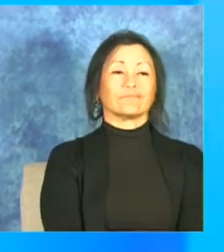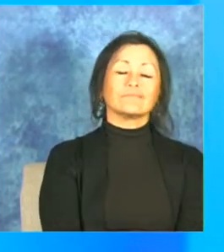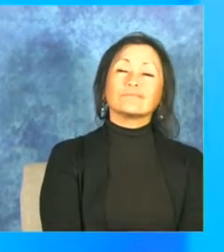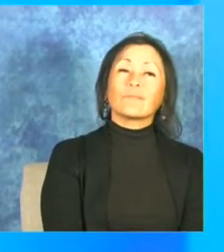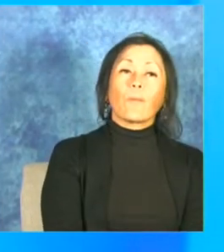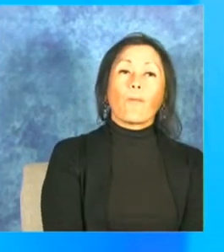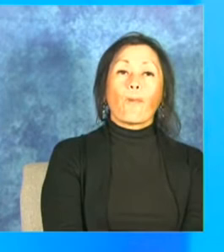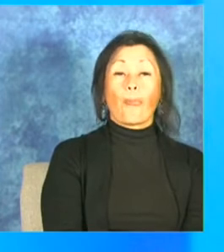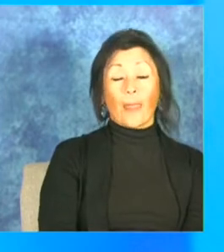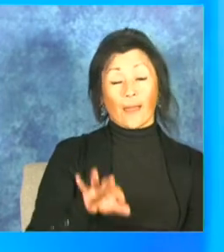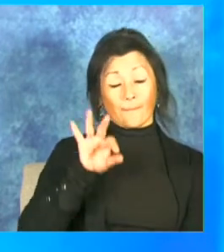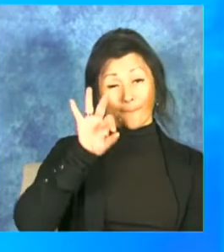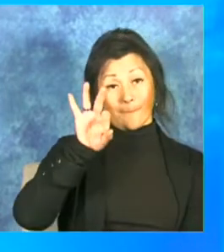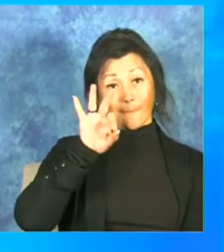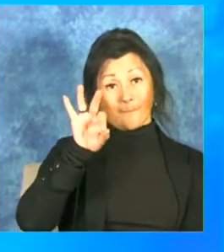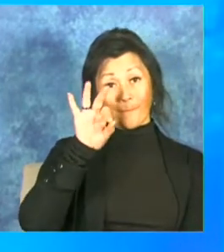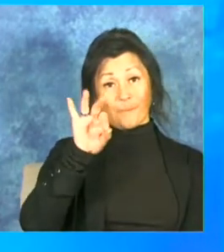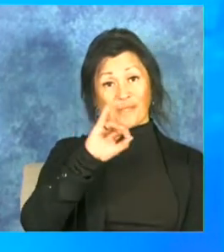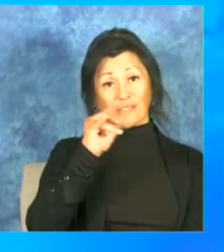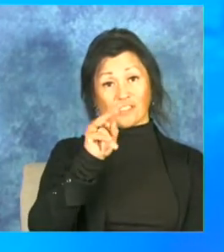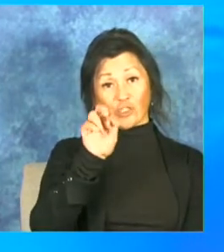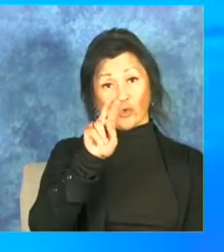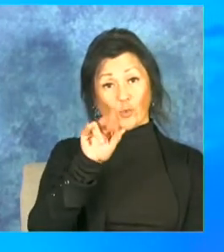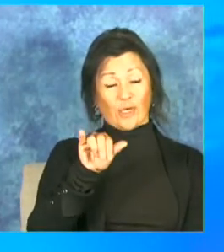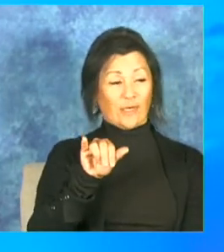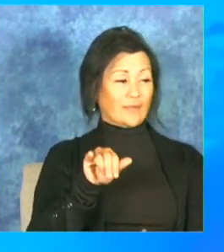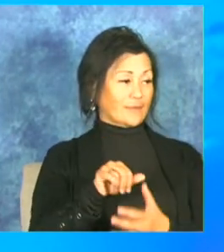In the message that I'm going to share with you in January,